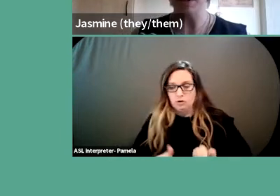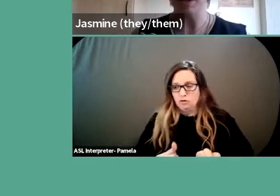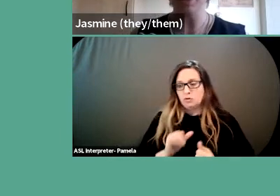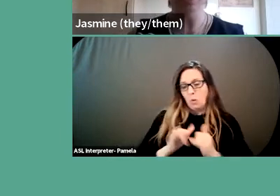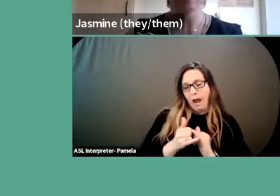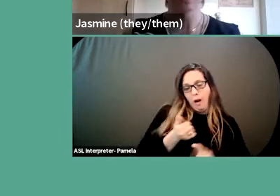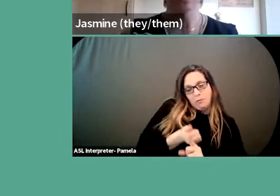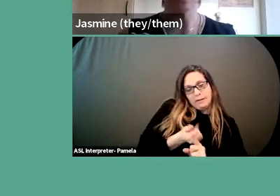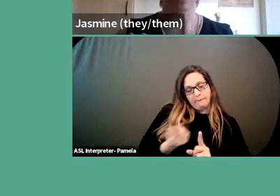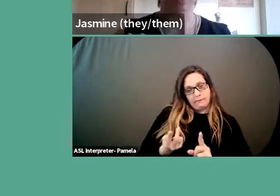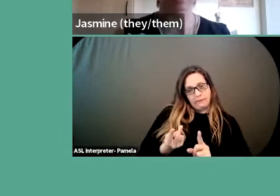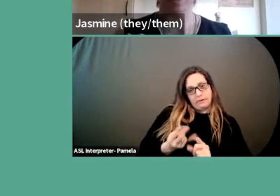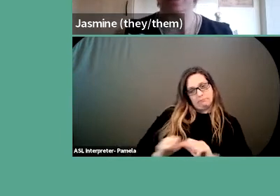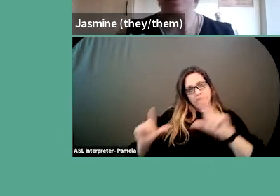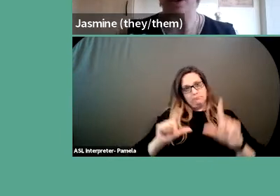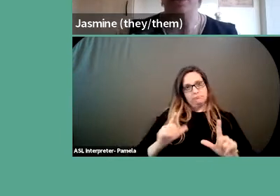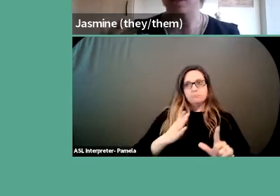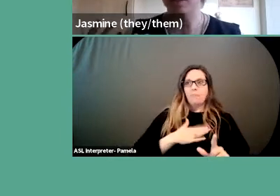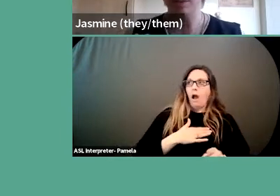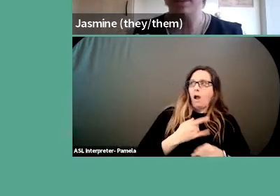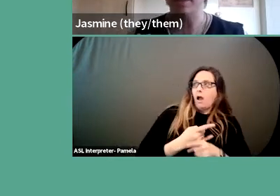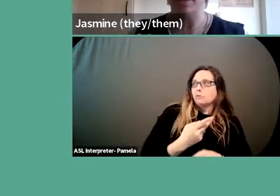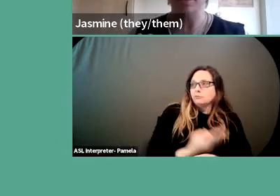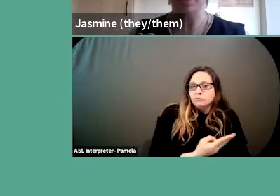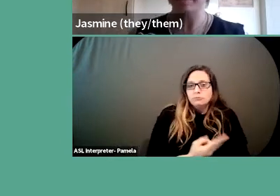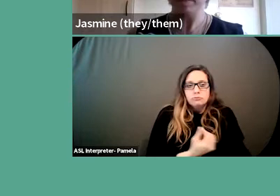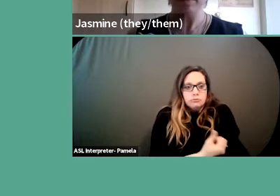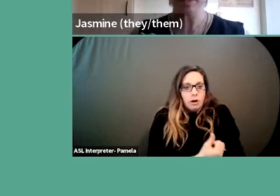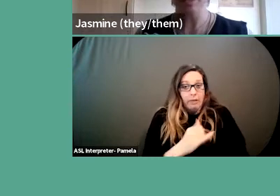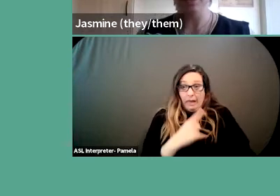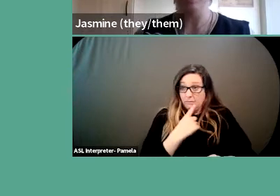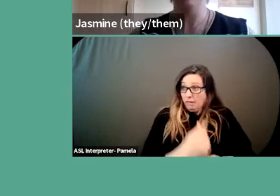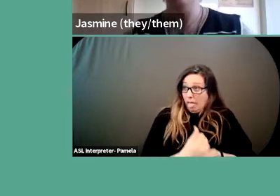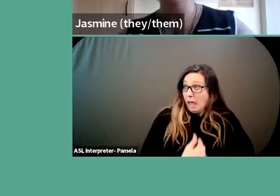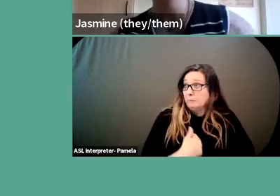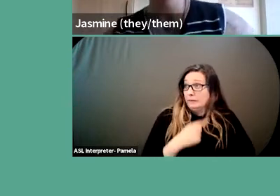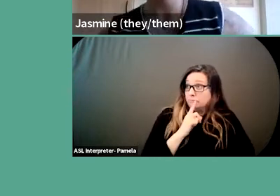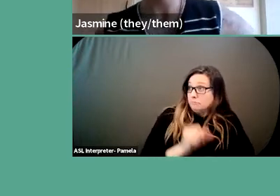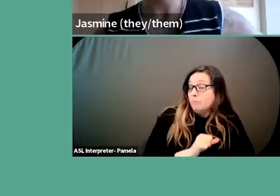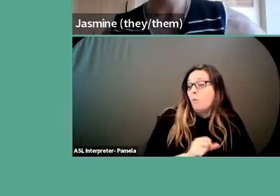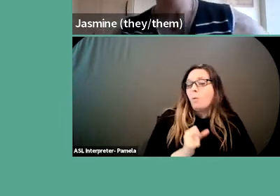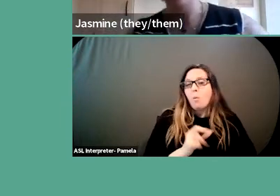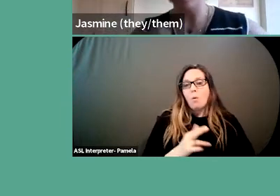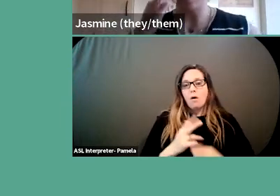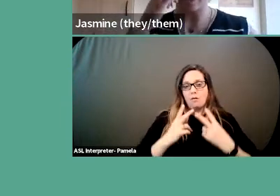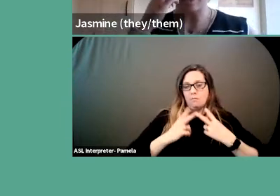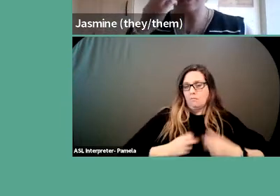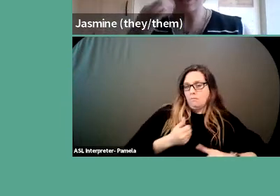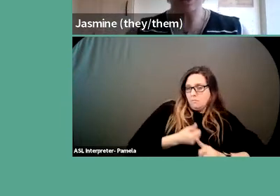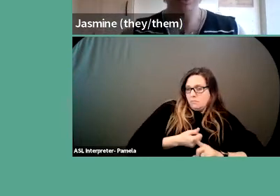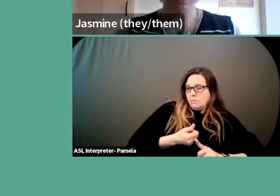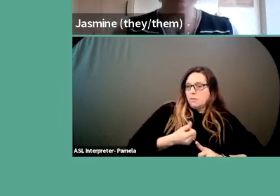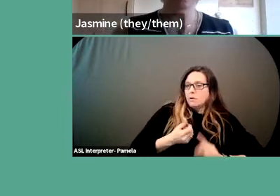as helping you, or things like why you use substances, just things that give individuals a